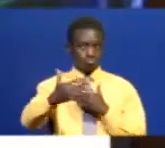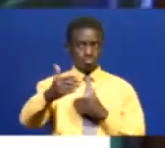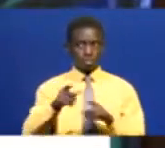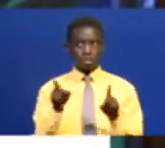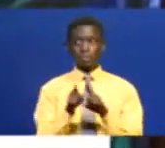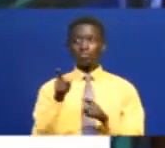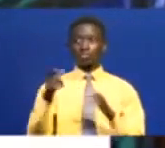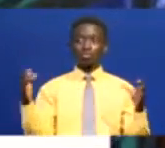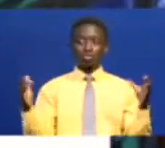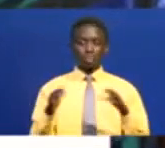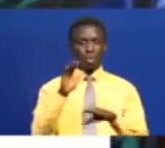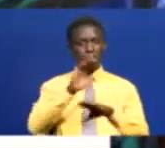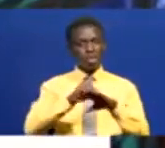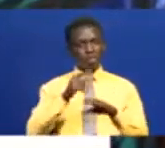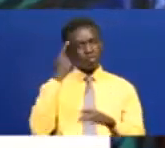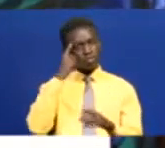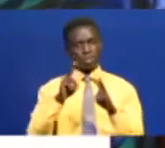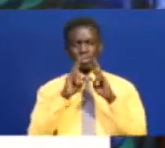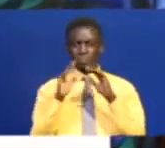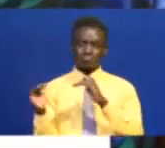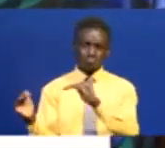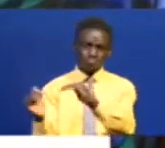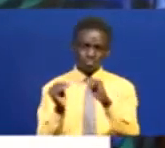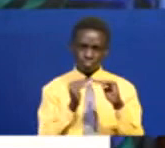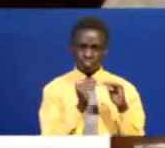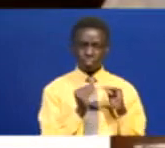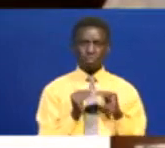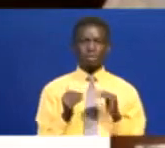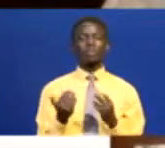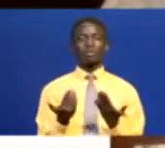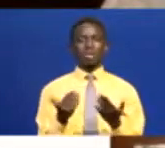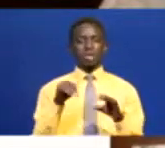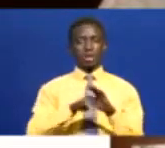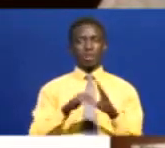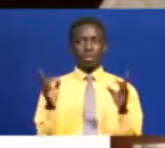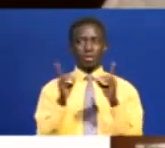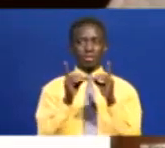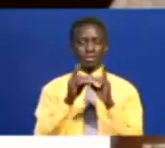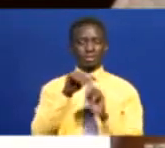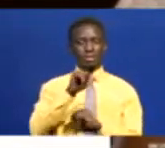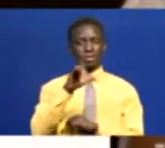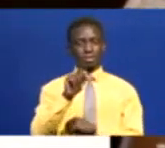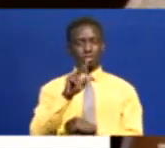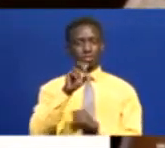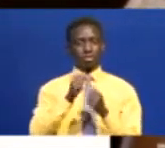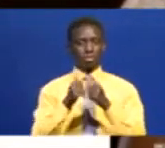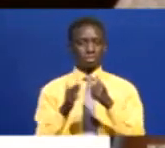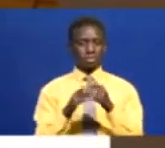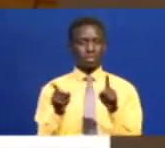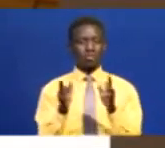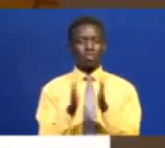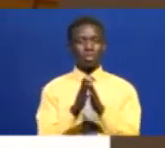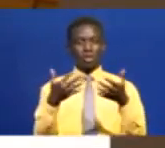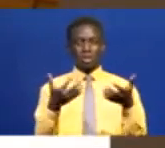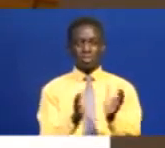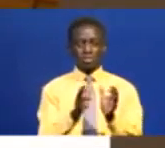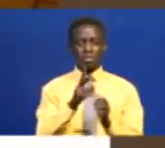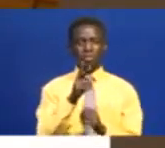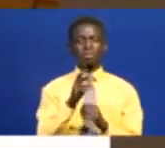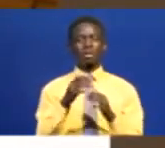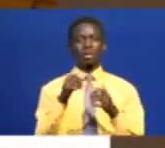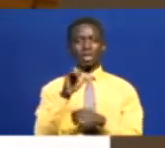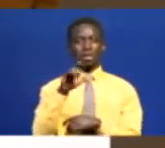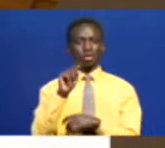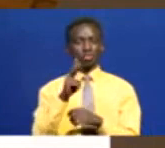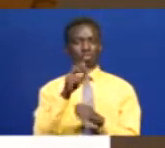for the harmonization of the provisions in the Data Protection Act of 2019 and the Companies Act of 2015, which advocate